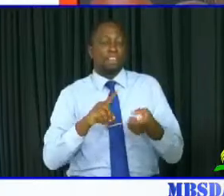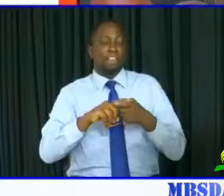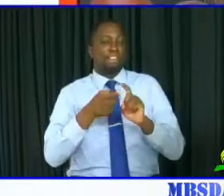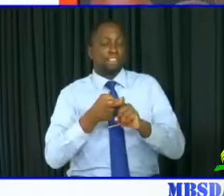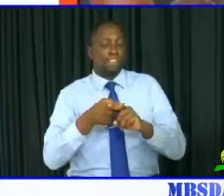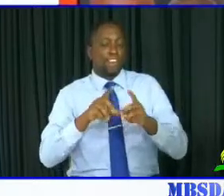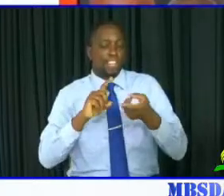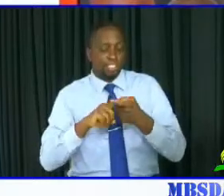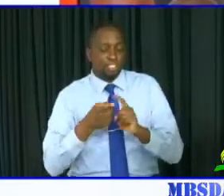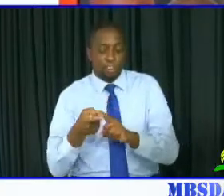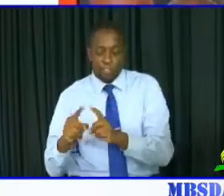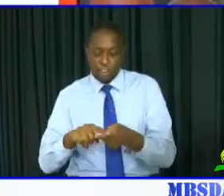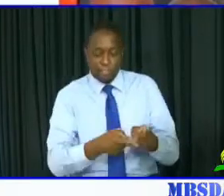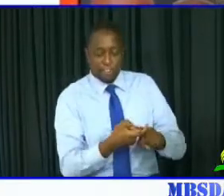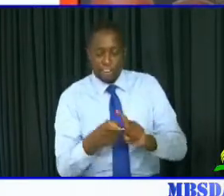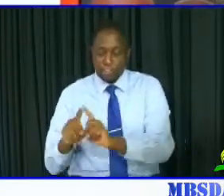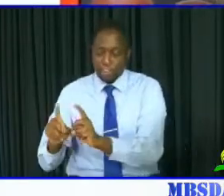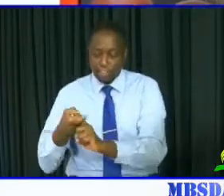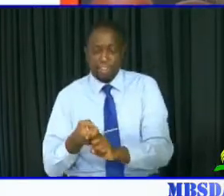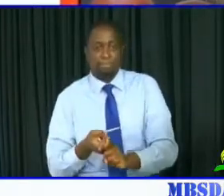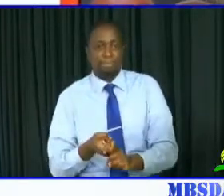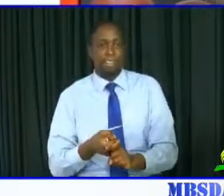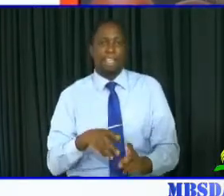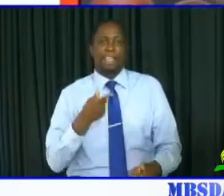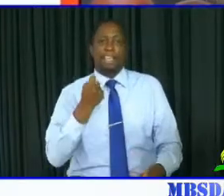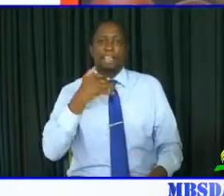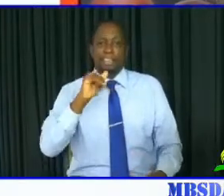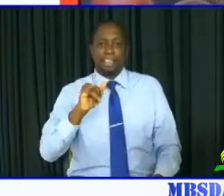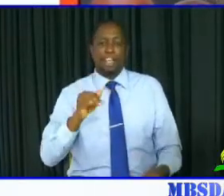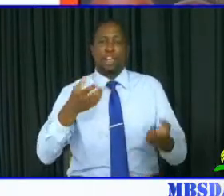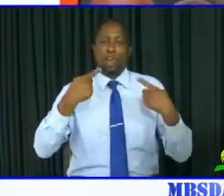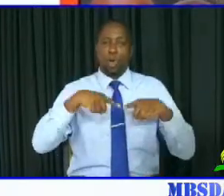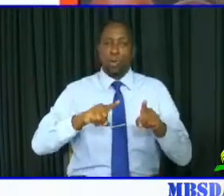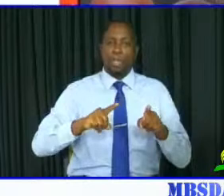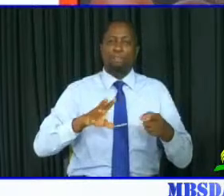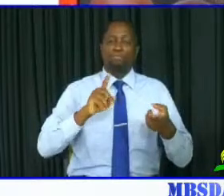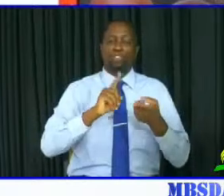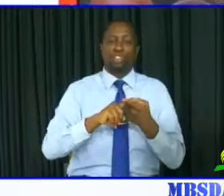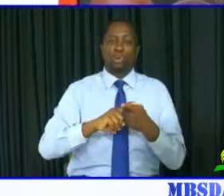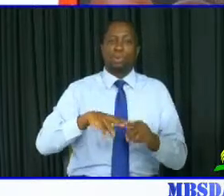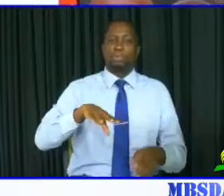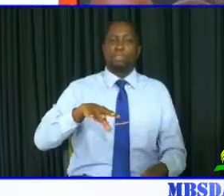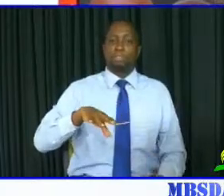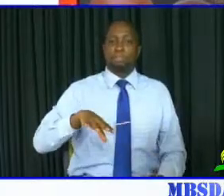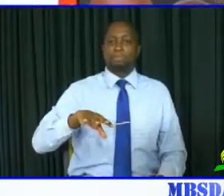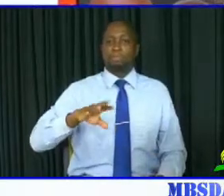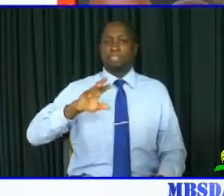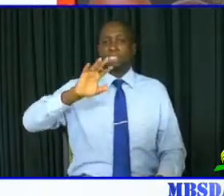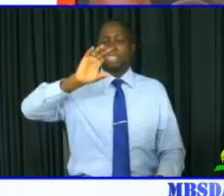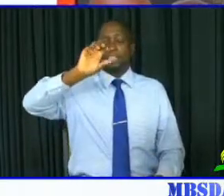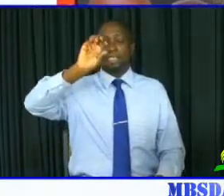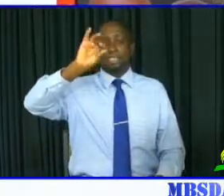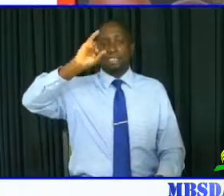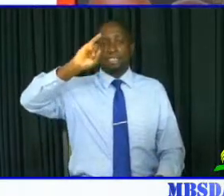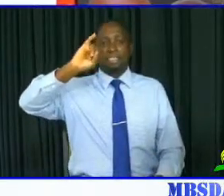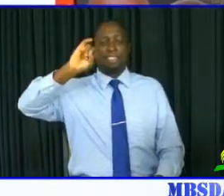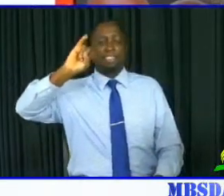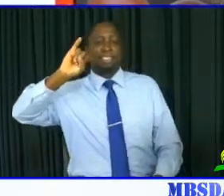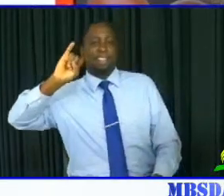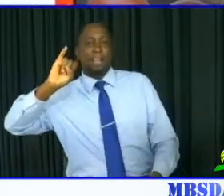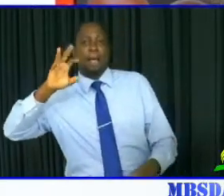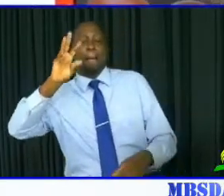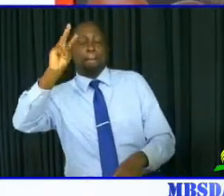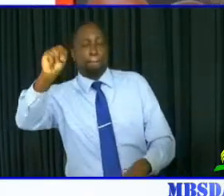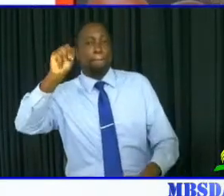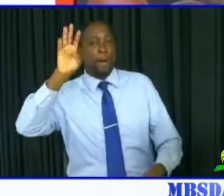heading to Anchovy. I was heading to rejoin Hanover. It was nearly